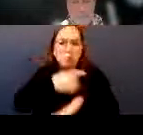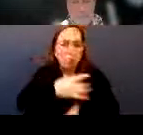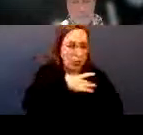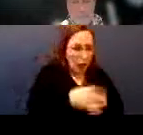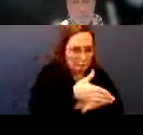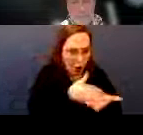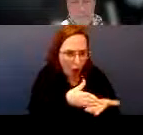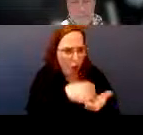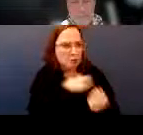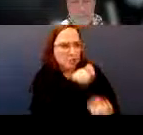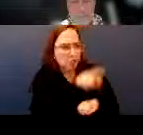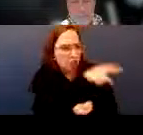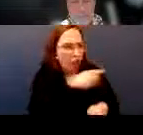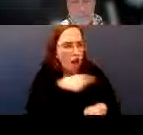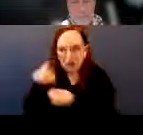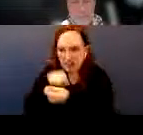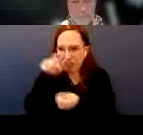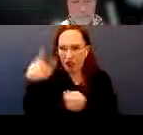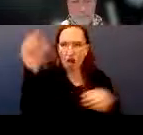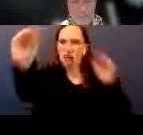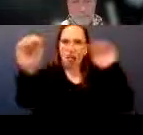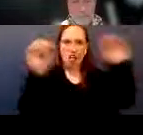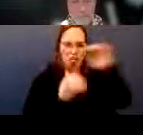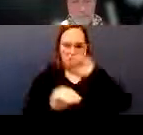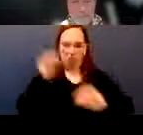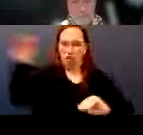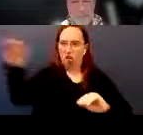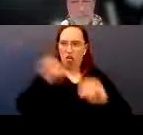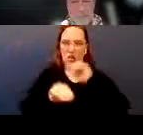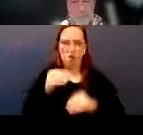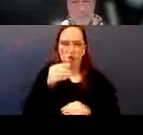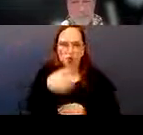of the concepts as they come together for the final plan.